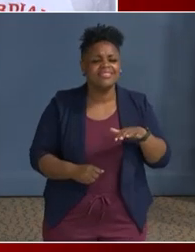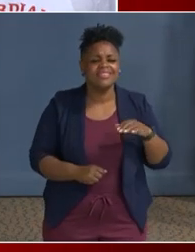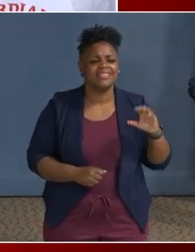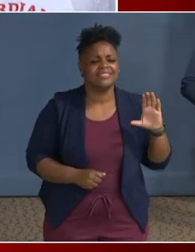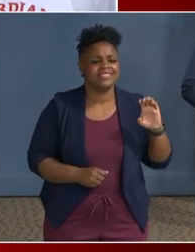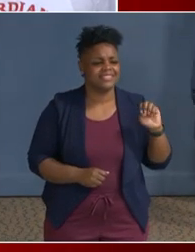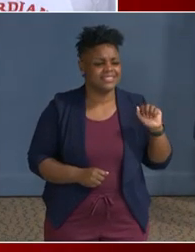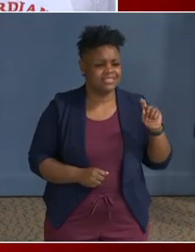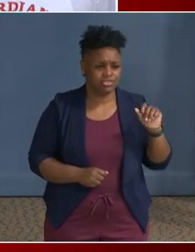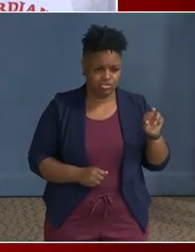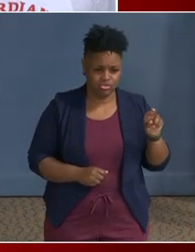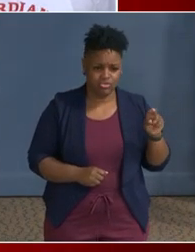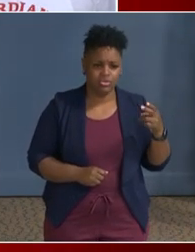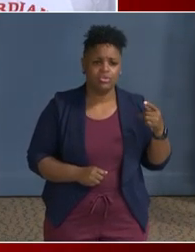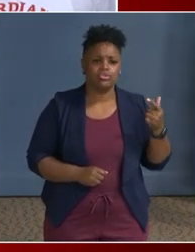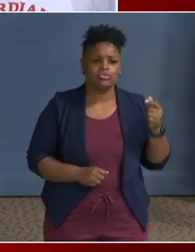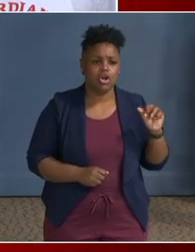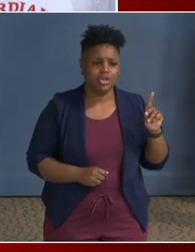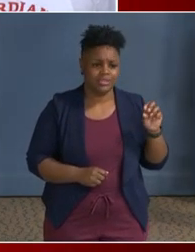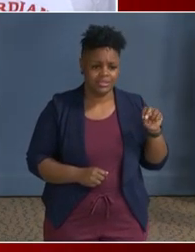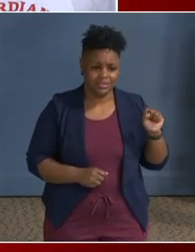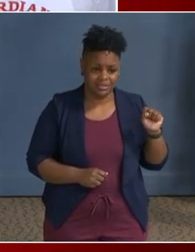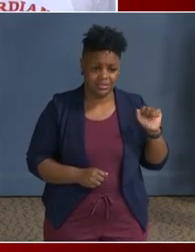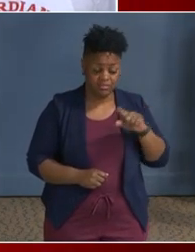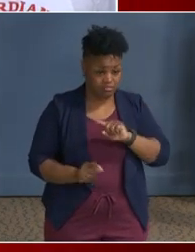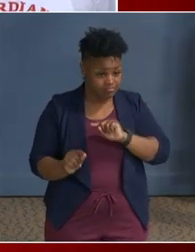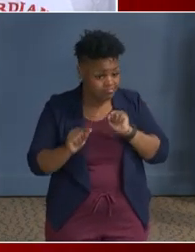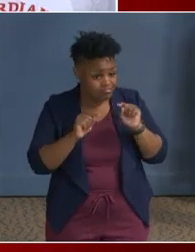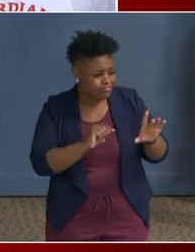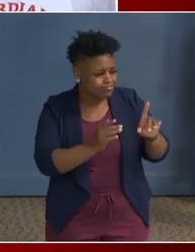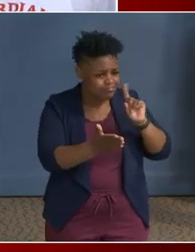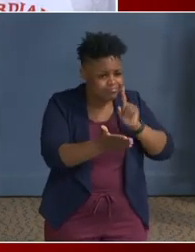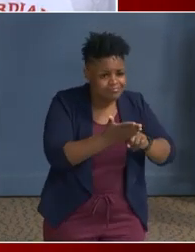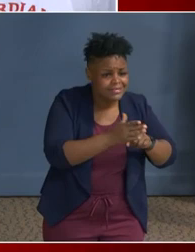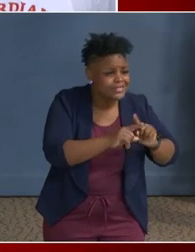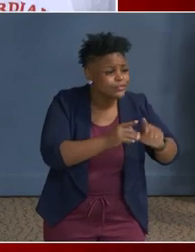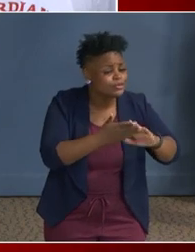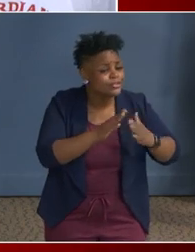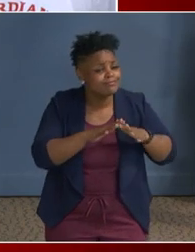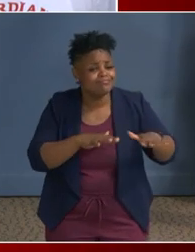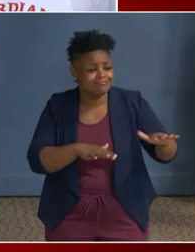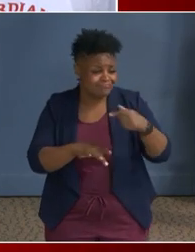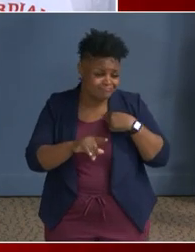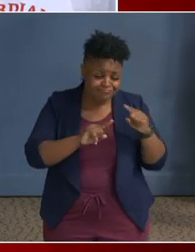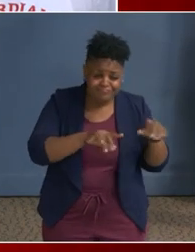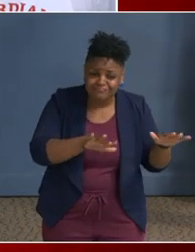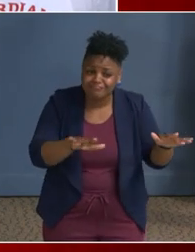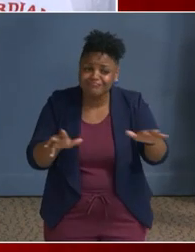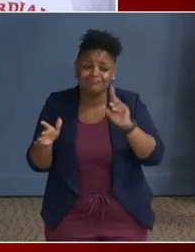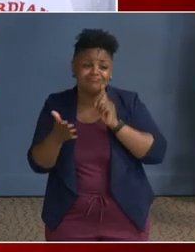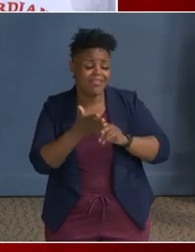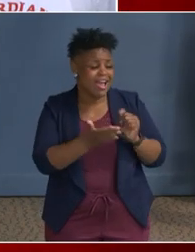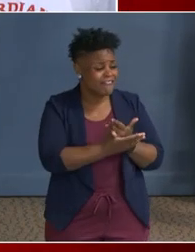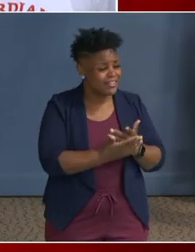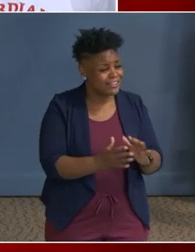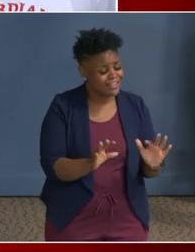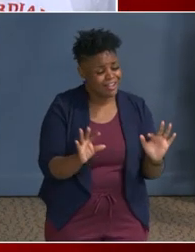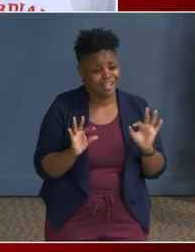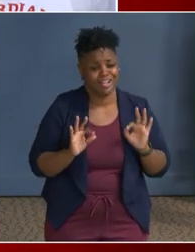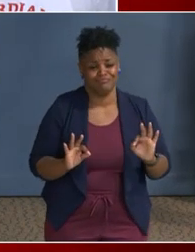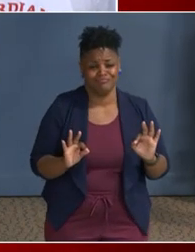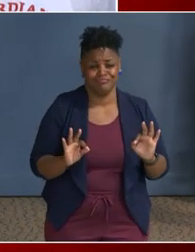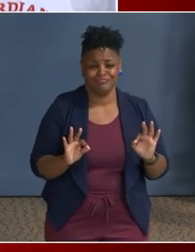there twice in the day, checking on the various priority communities to make sure that everything was in place. And so she's